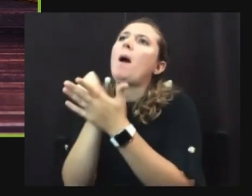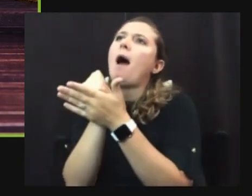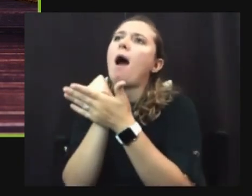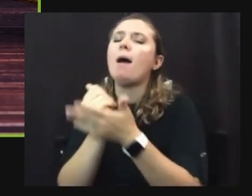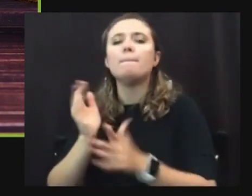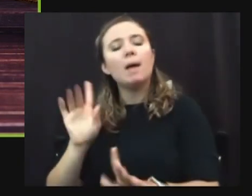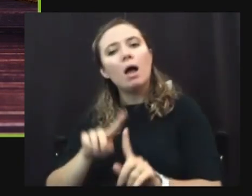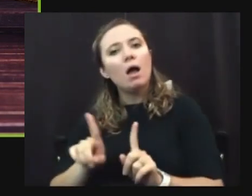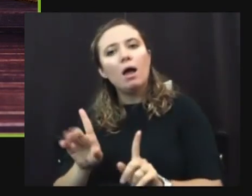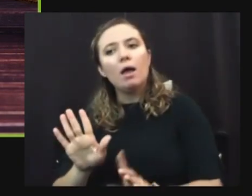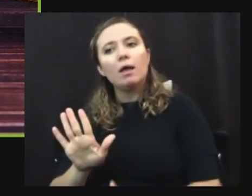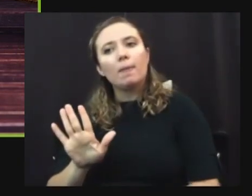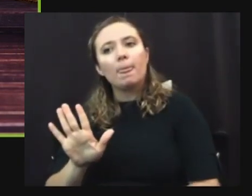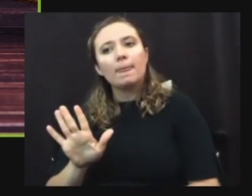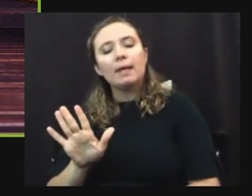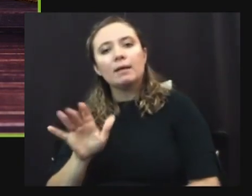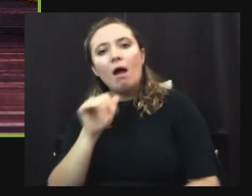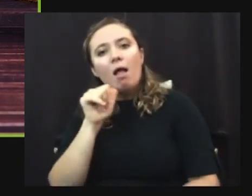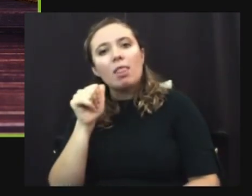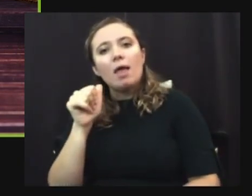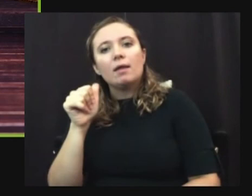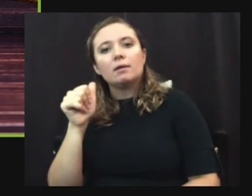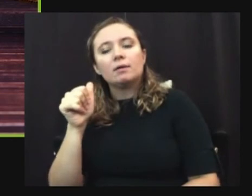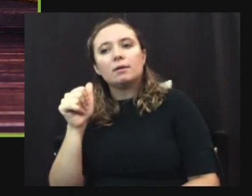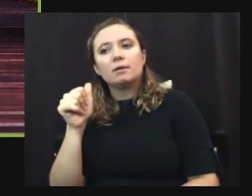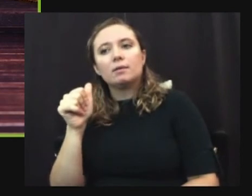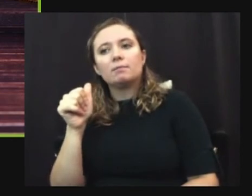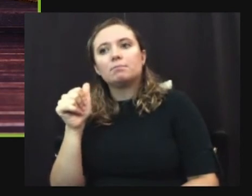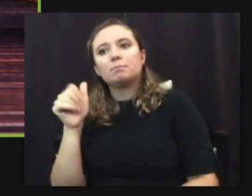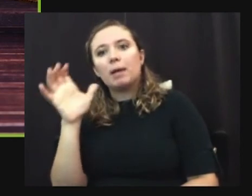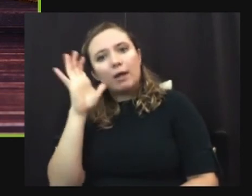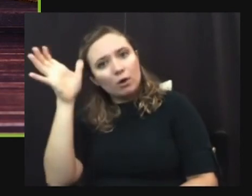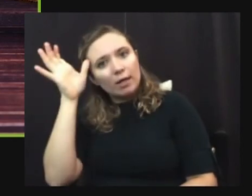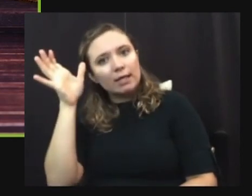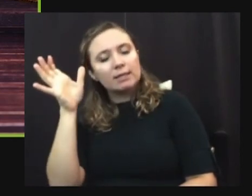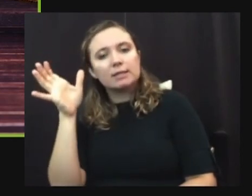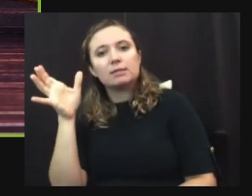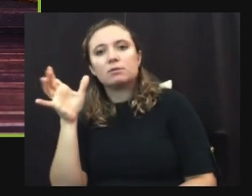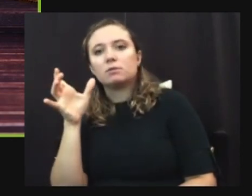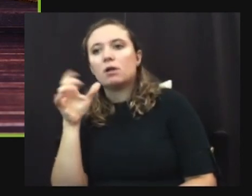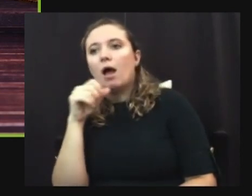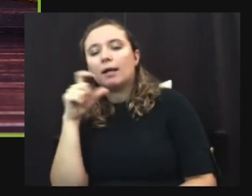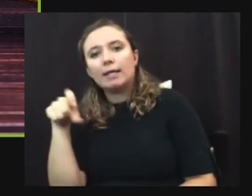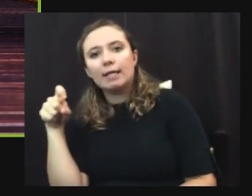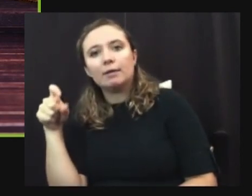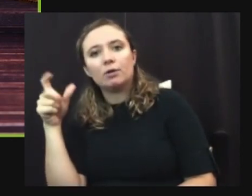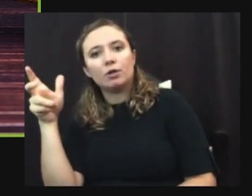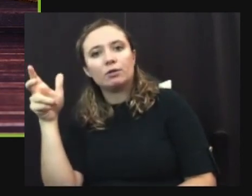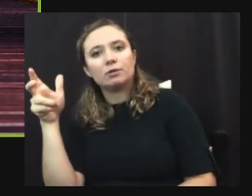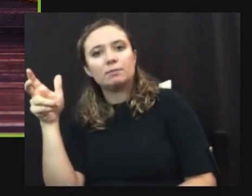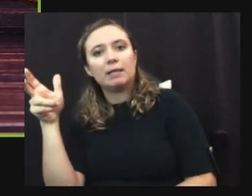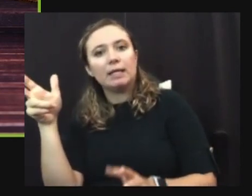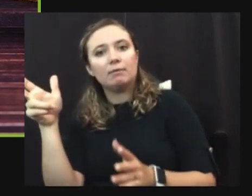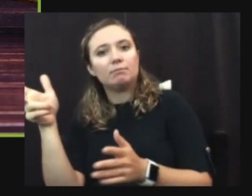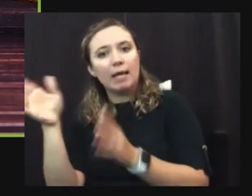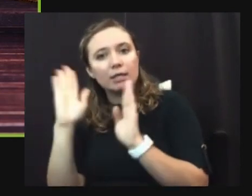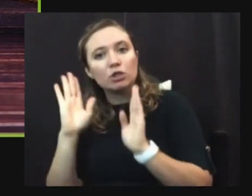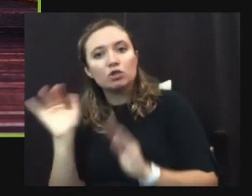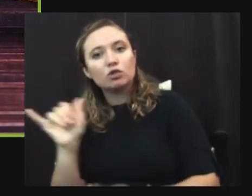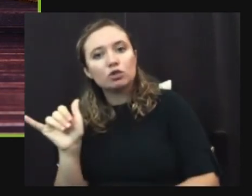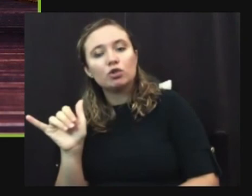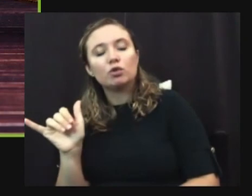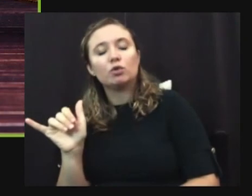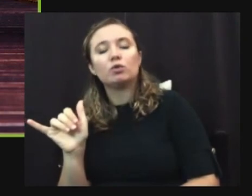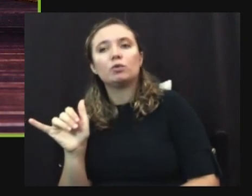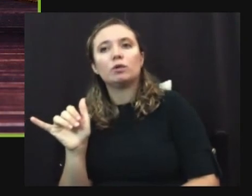they don't need to be heard as well, they are a stakeholder, but they are the ones on the